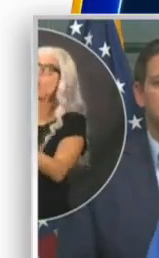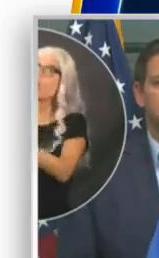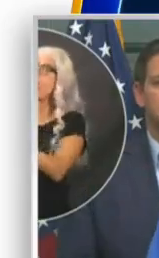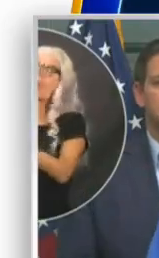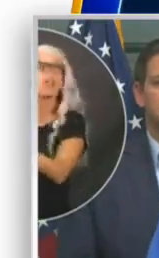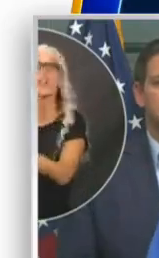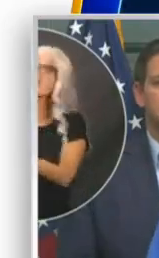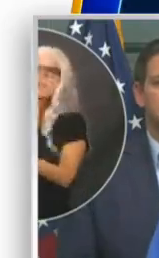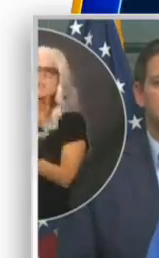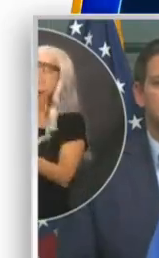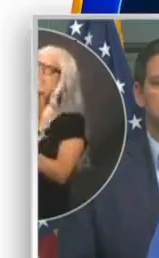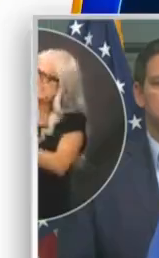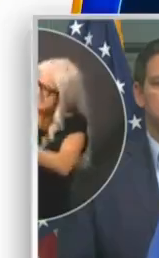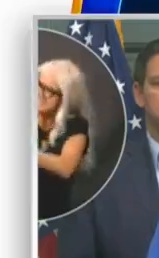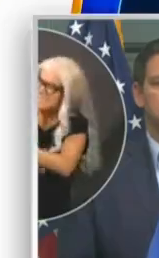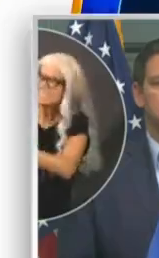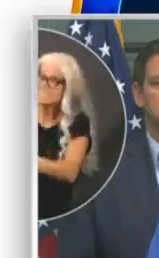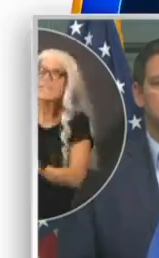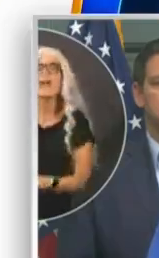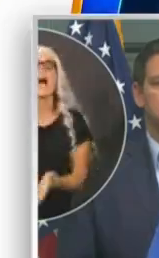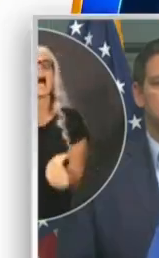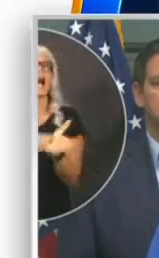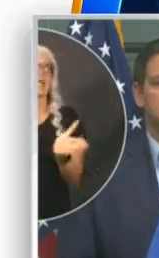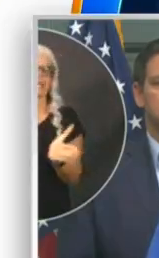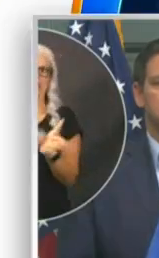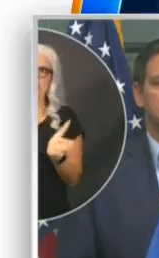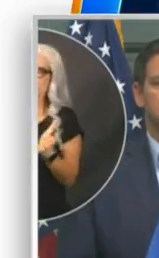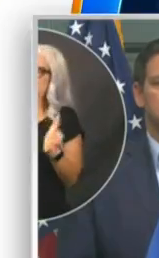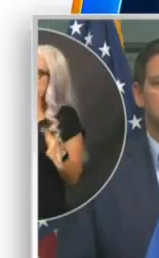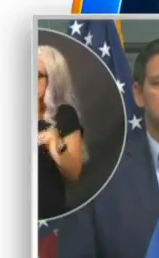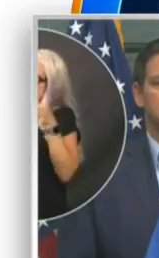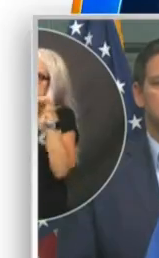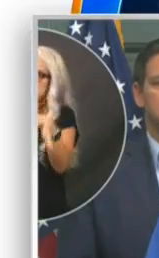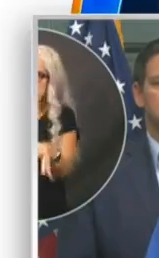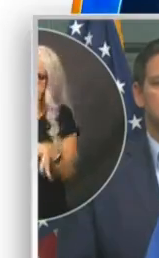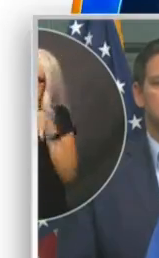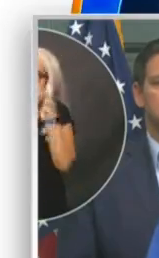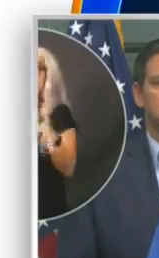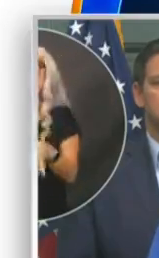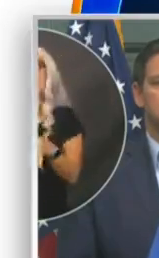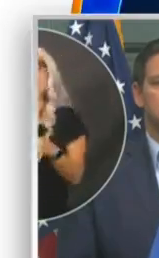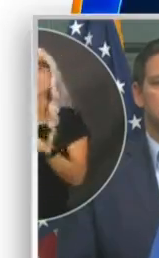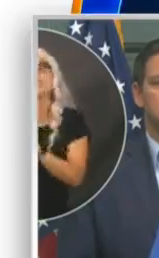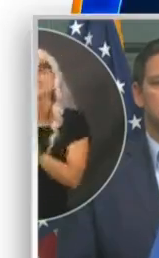saying now for days, remember to keep it elevated, on a hard surface,